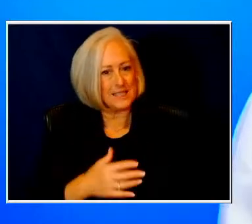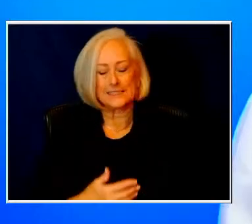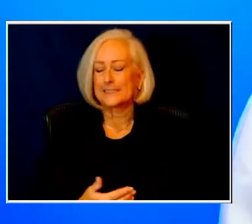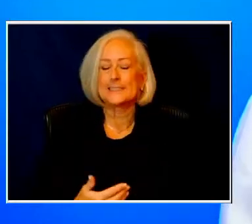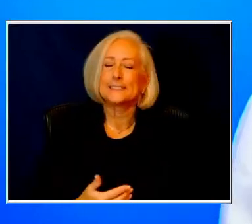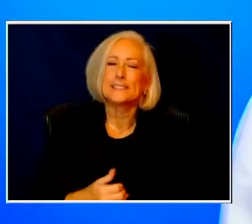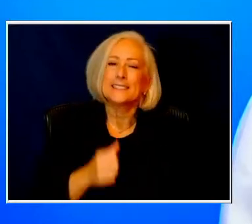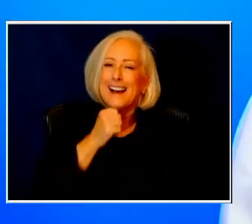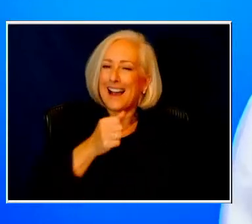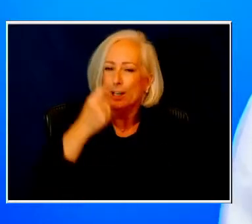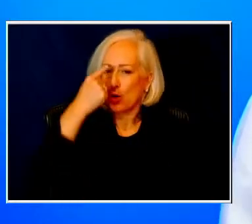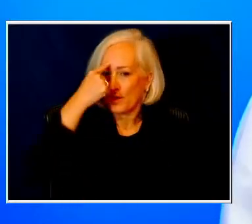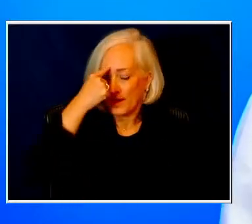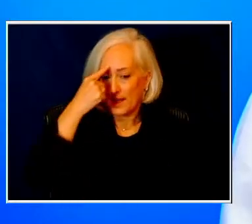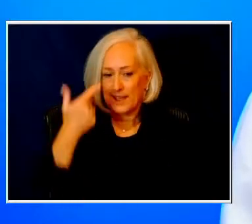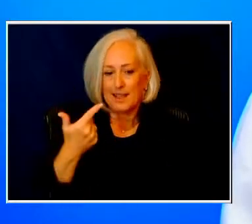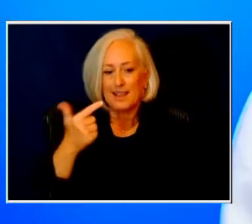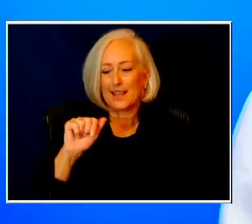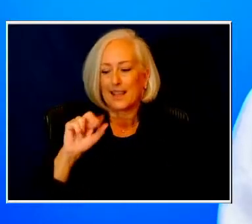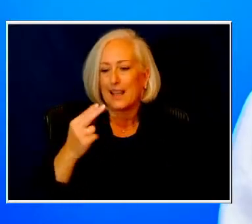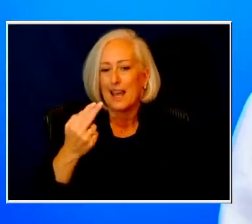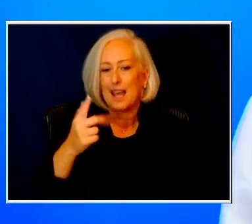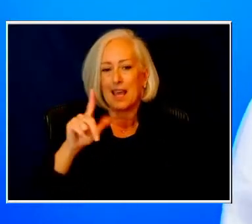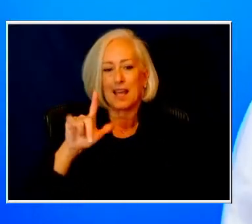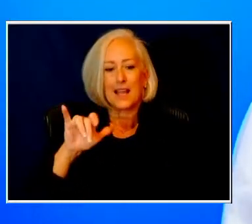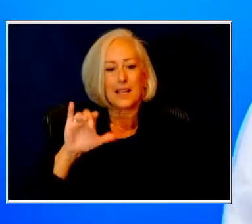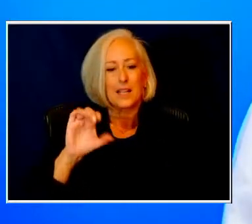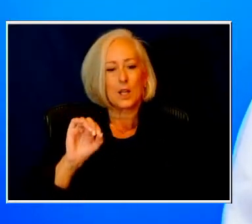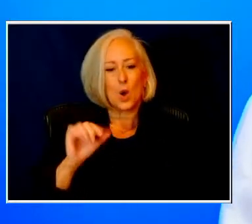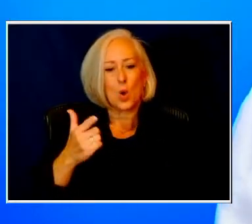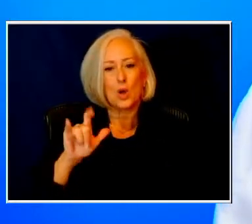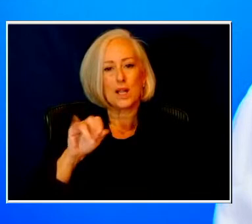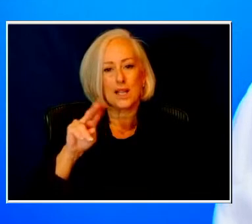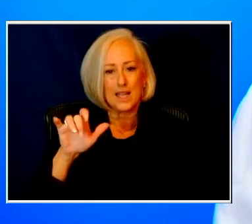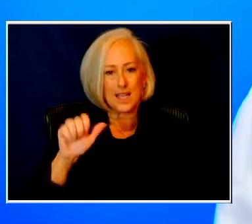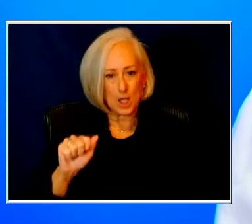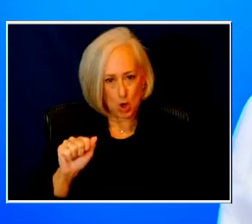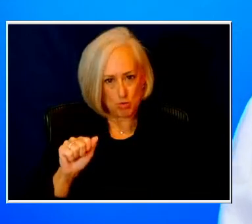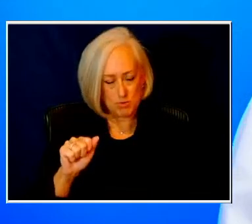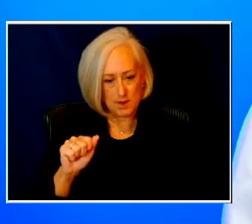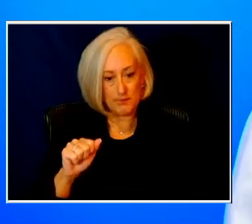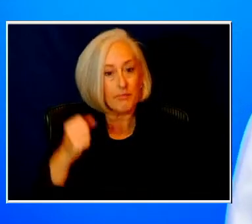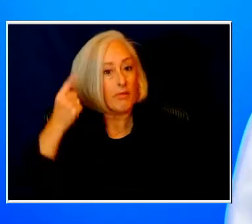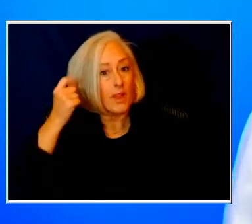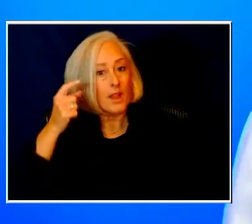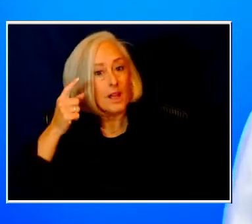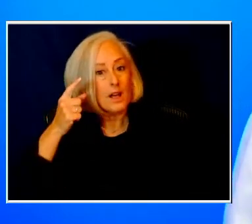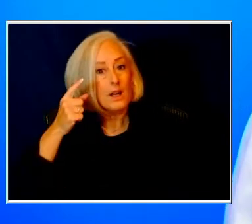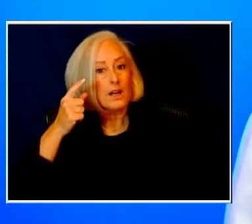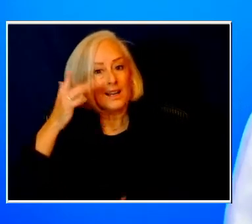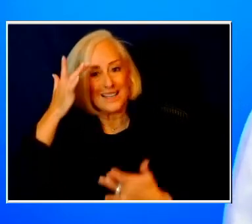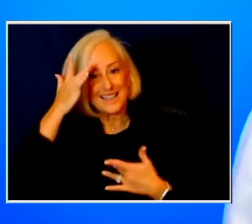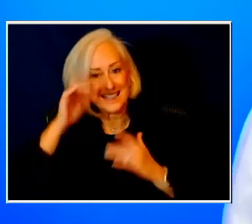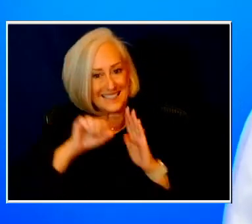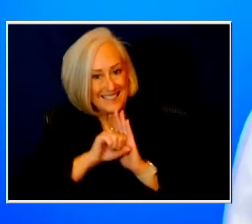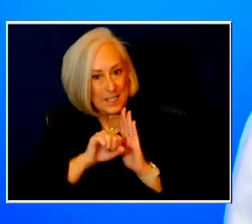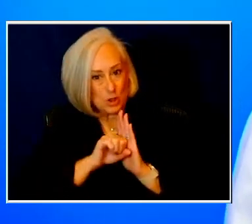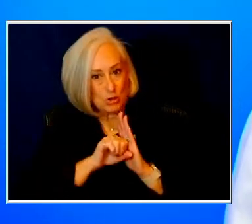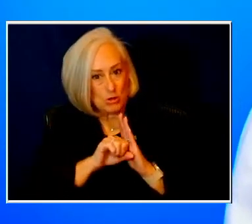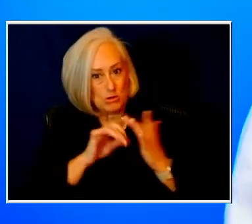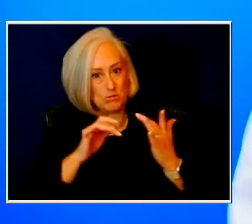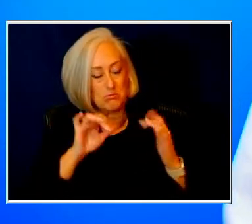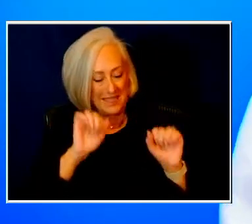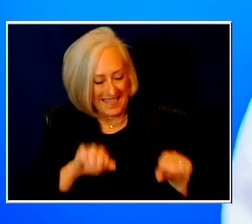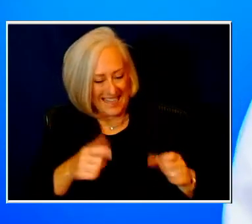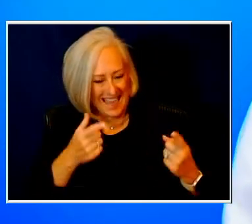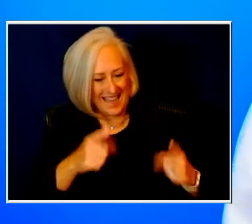in ganglioglioma, in this, there is a syndrome that goes with gangliomas in another part of the brain, but not this part. And I